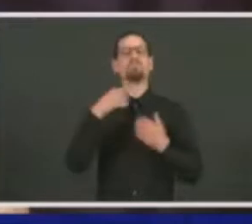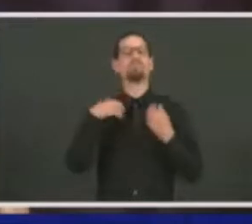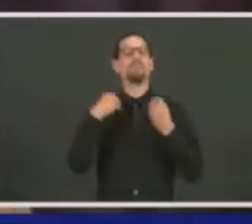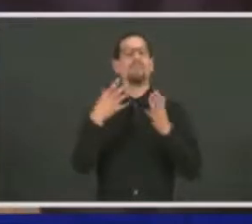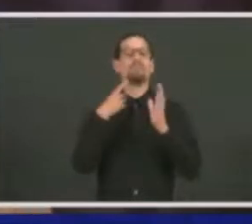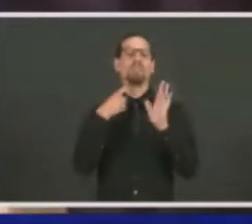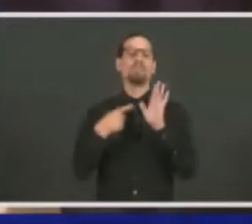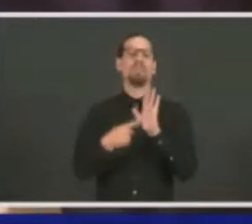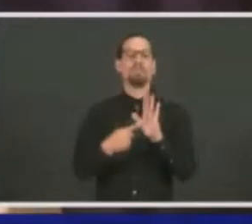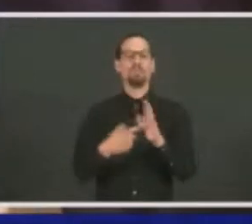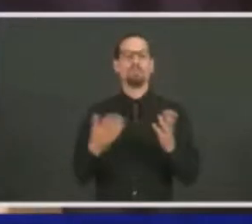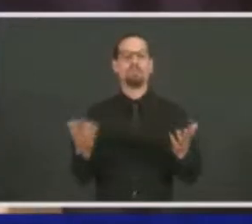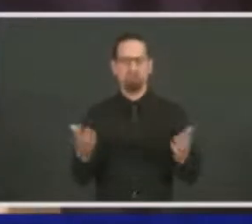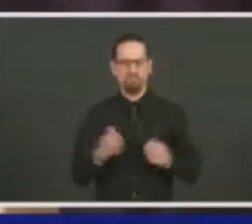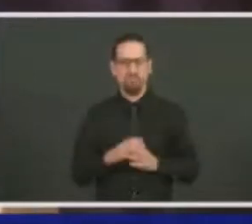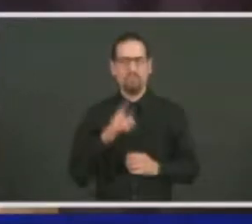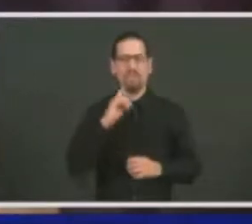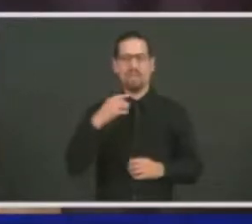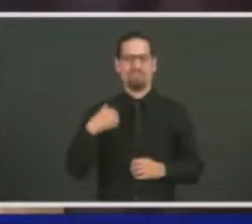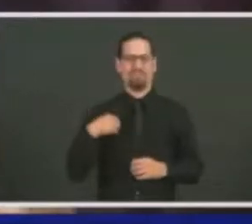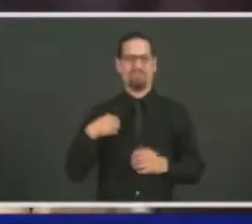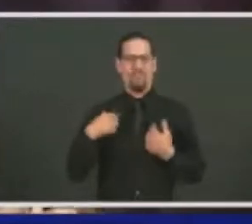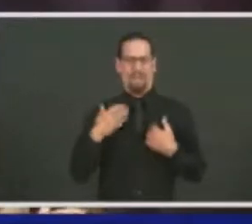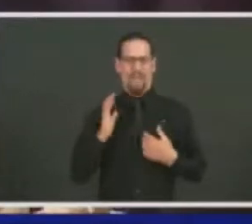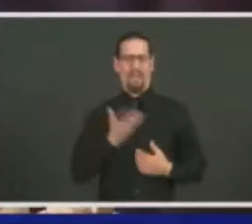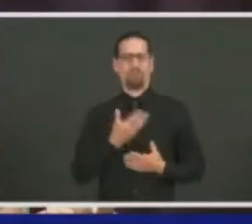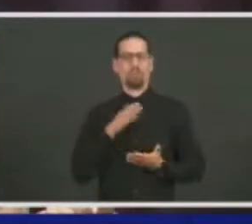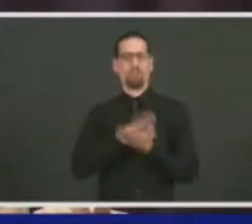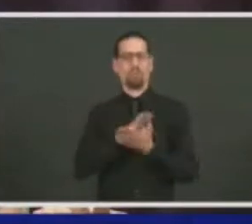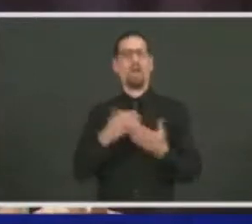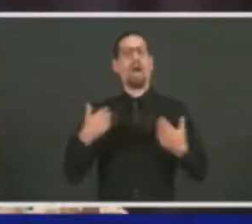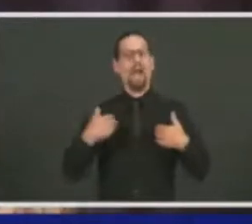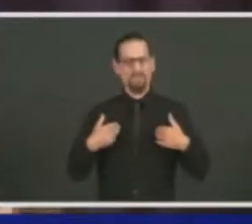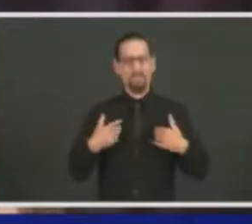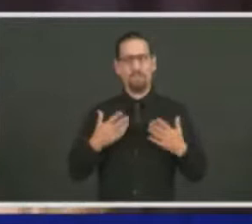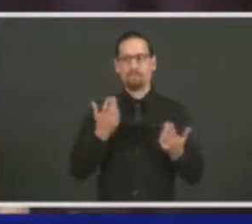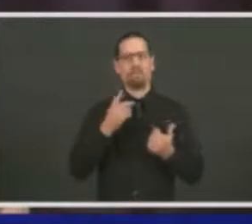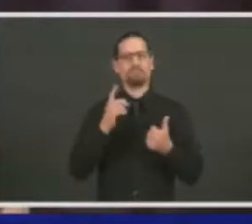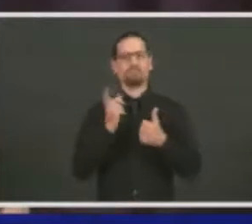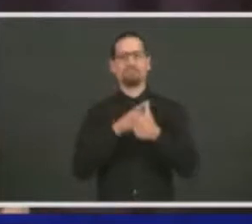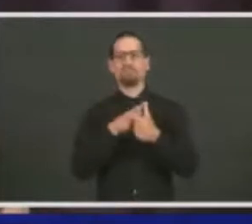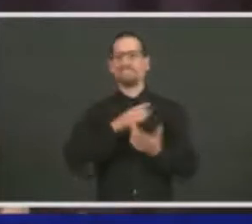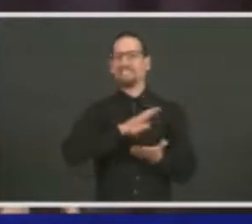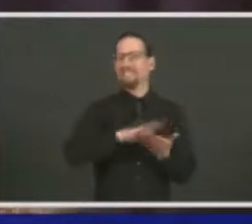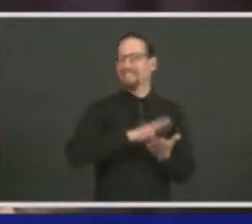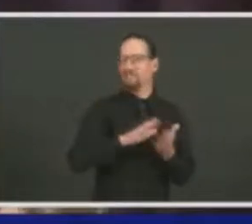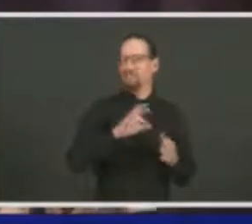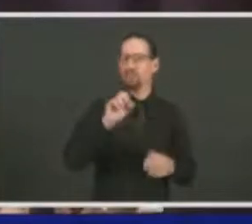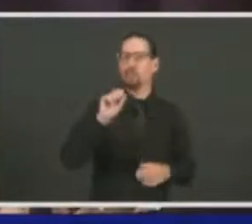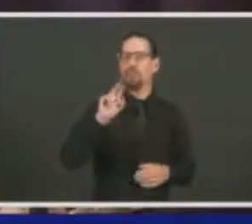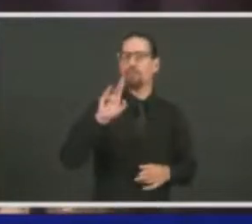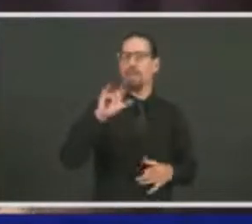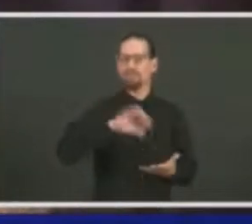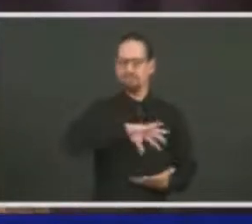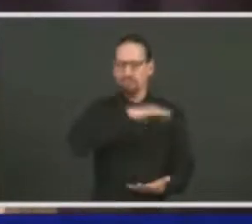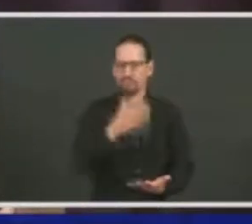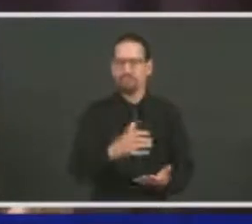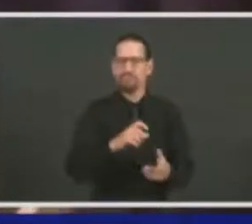have adequate cleaning supplies, complete operational structure, including transportation, which has been